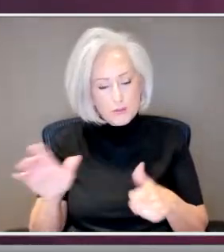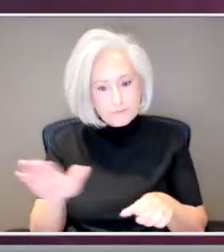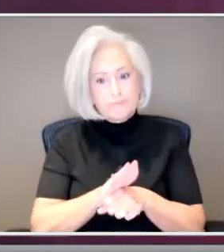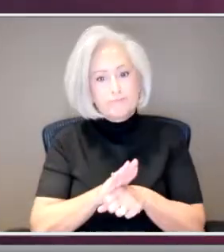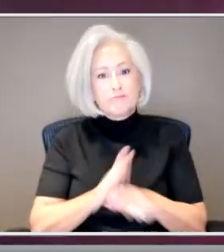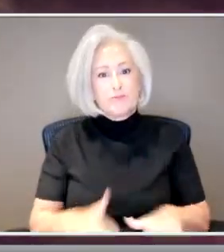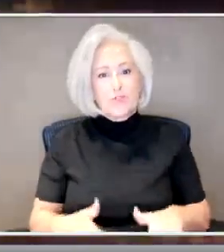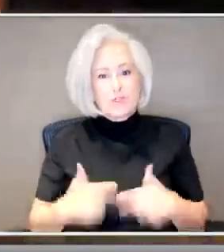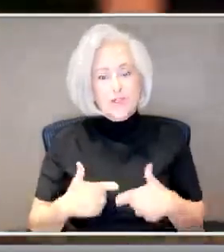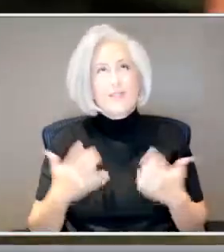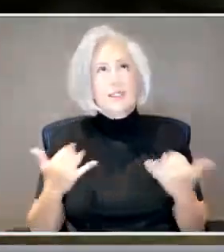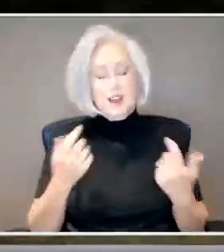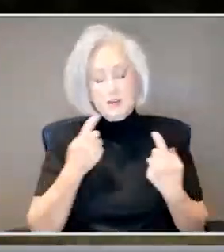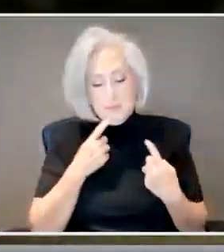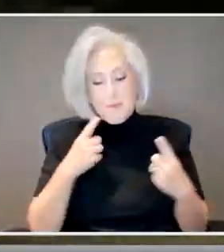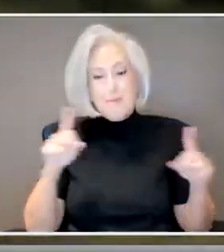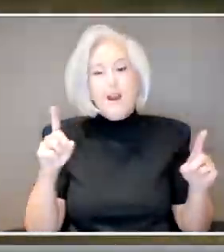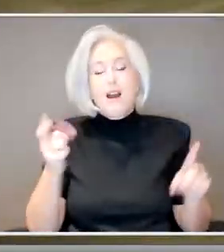it.